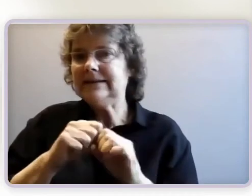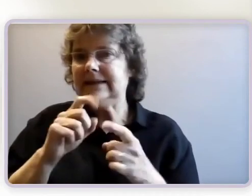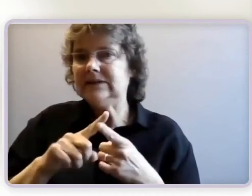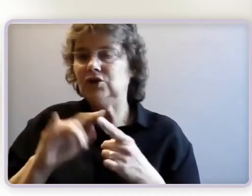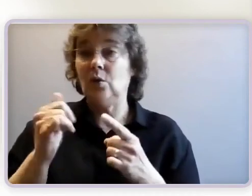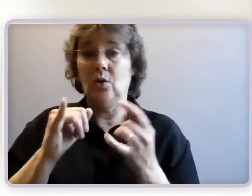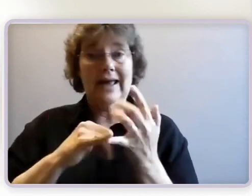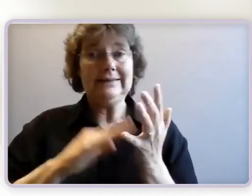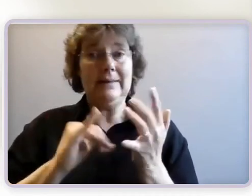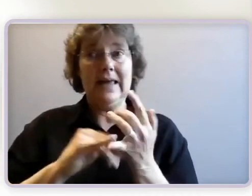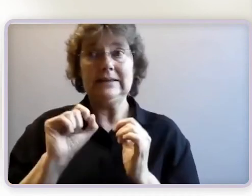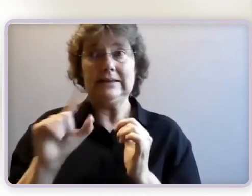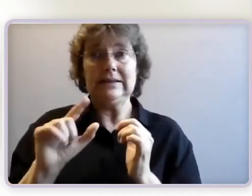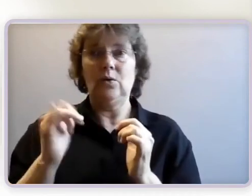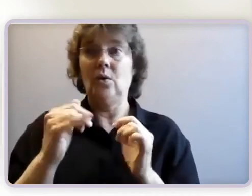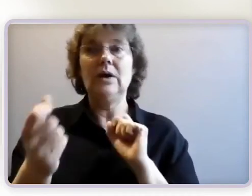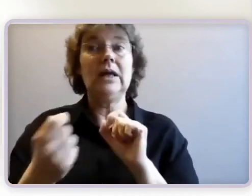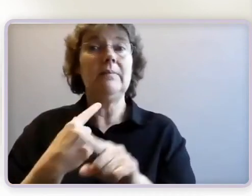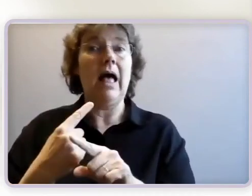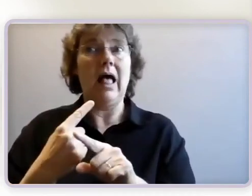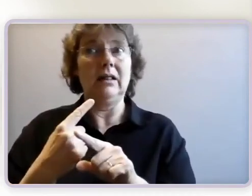to send them an email.